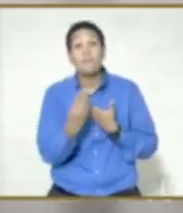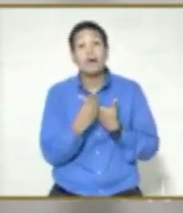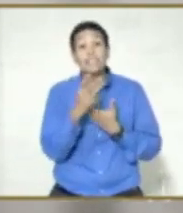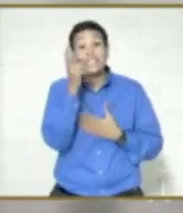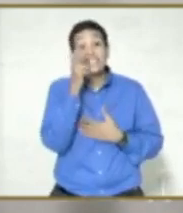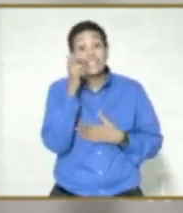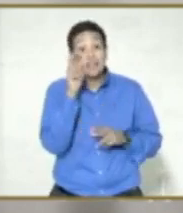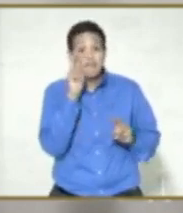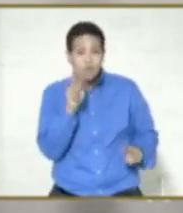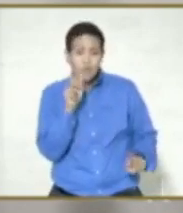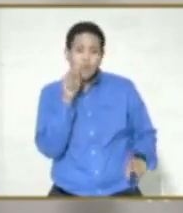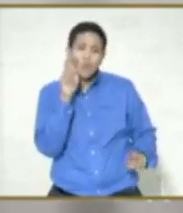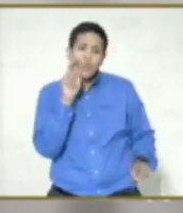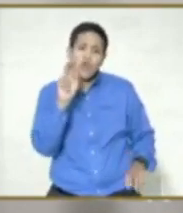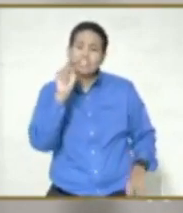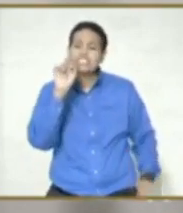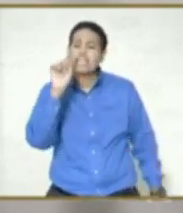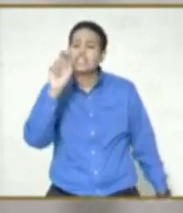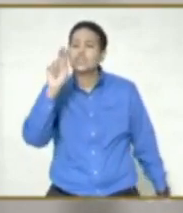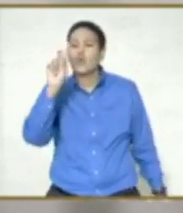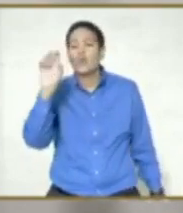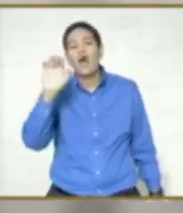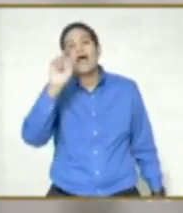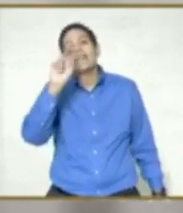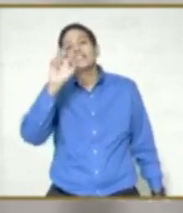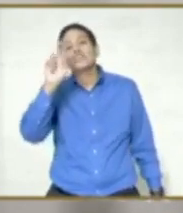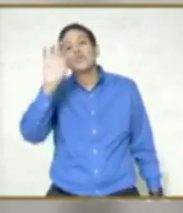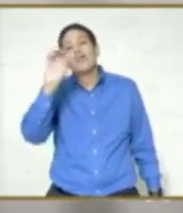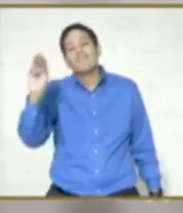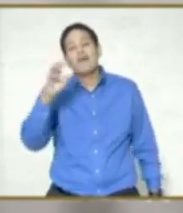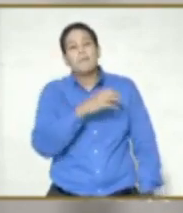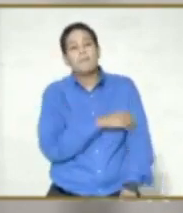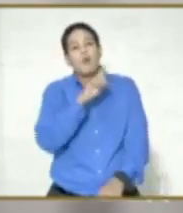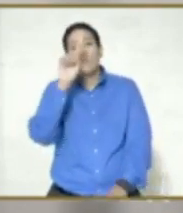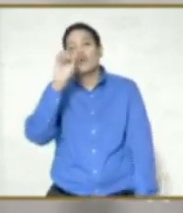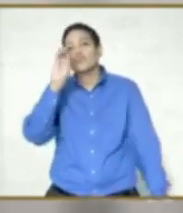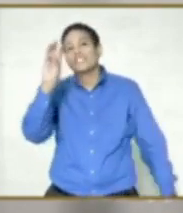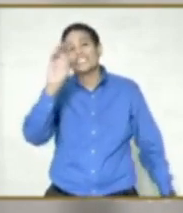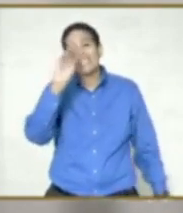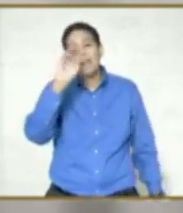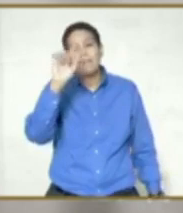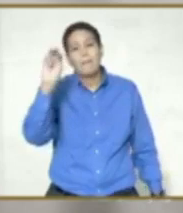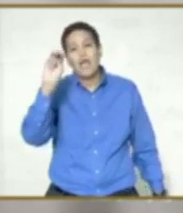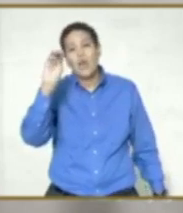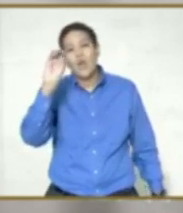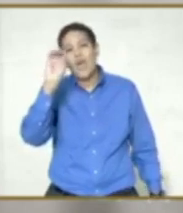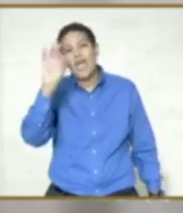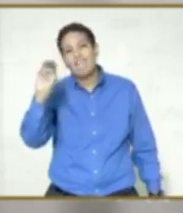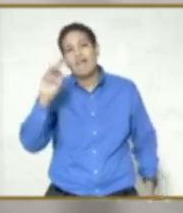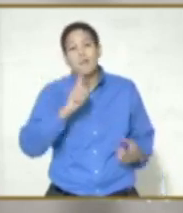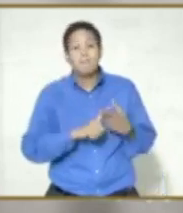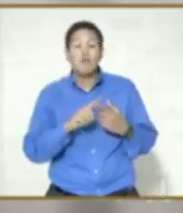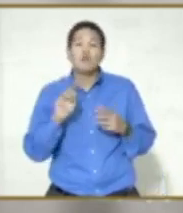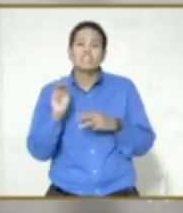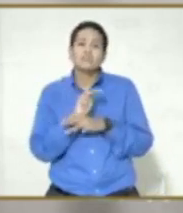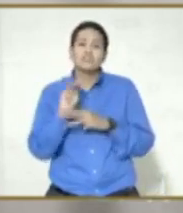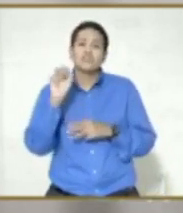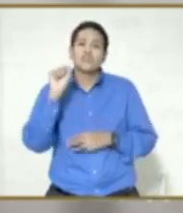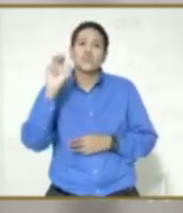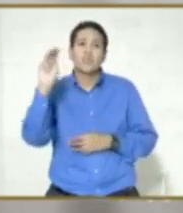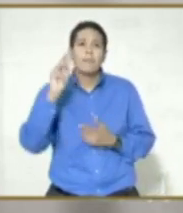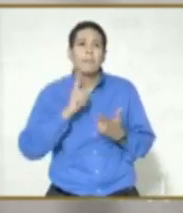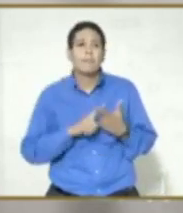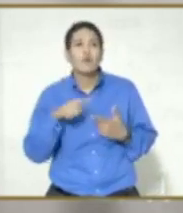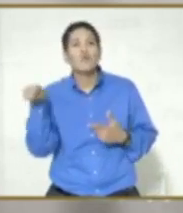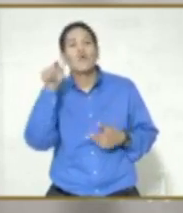on Nationwide News Network, NCU FM, Power 106 FM, and Mellow FM. Of course, the ministry's social media platforms, as well as